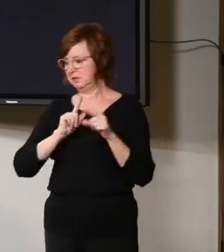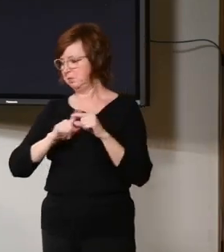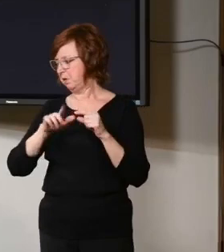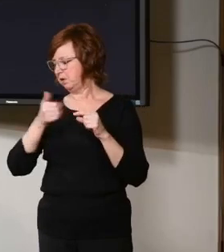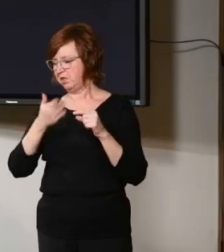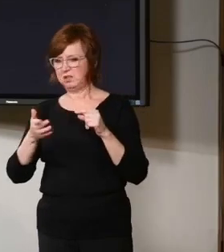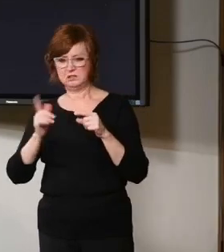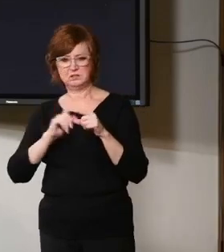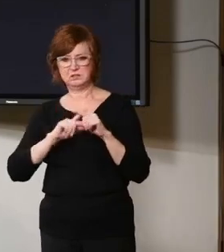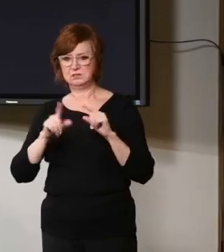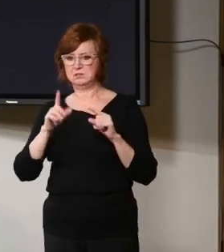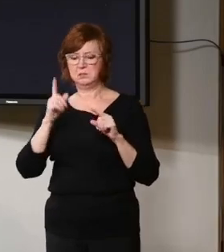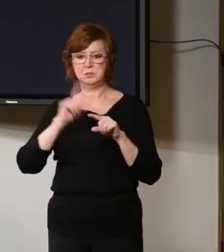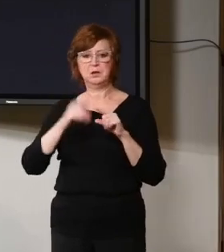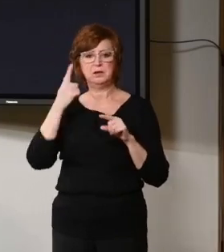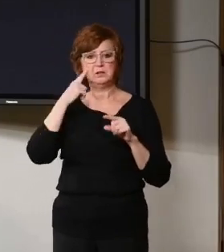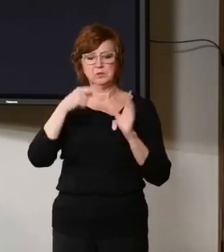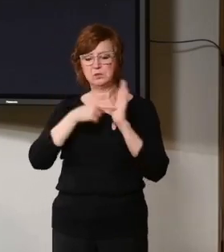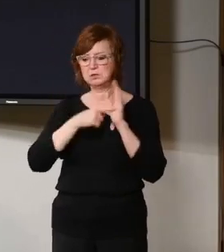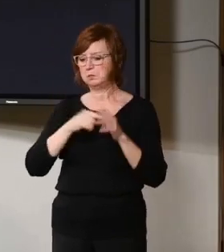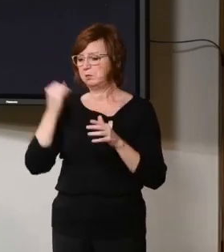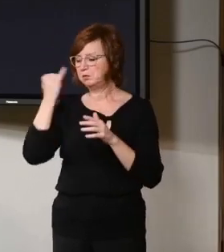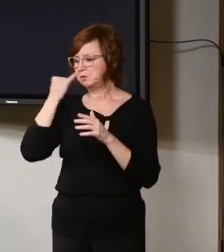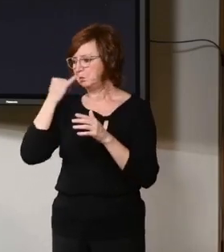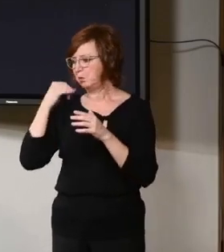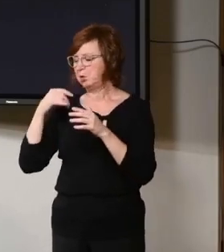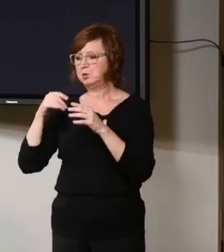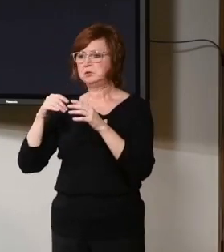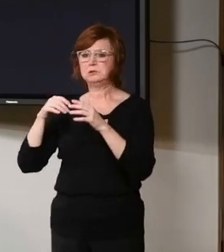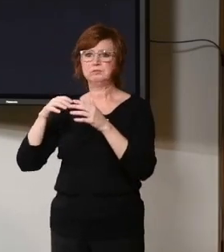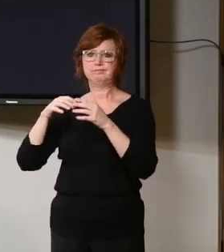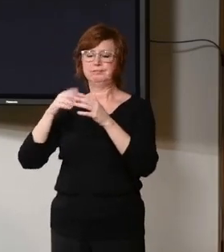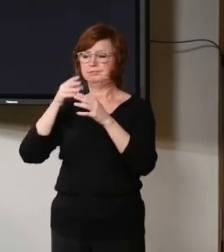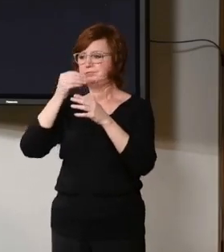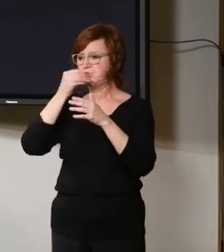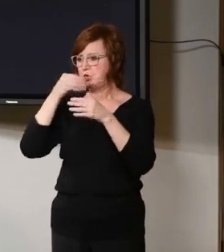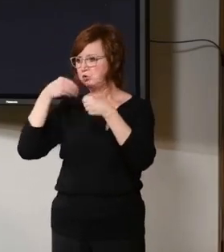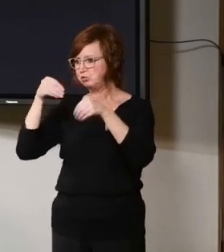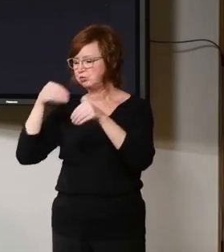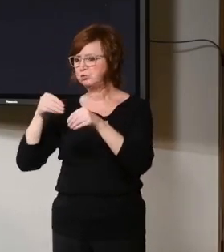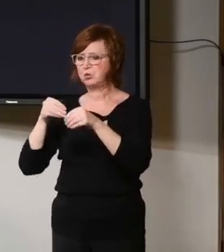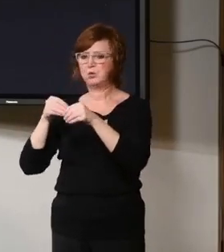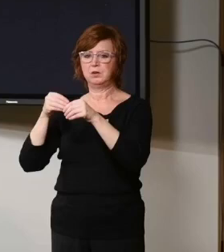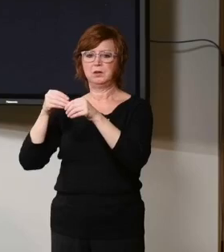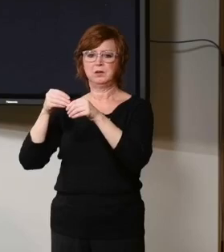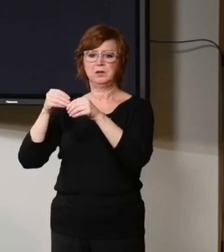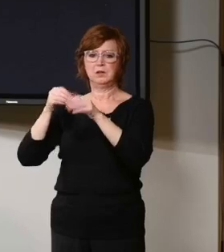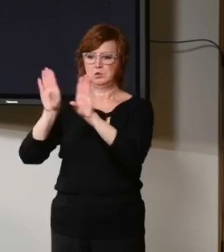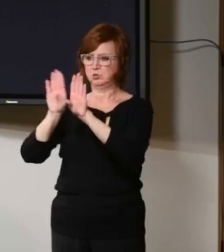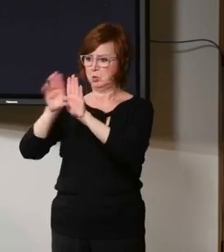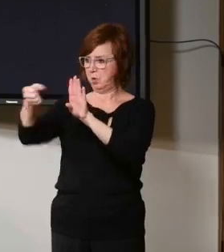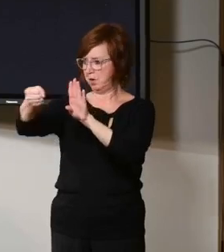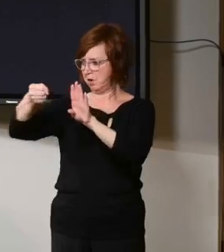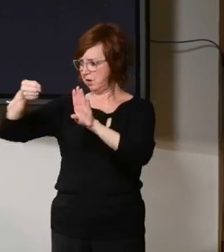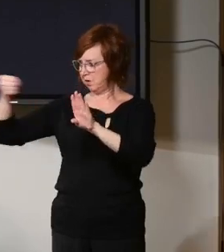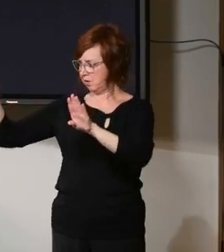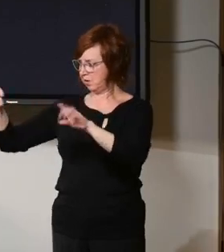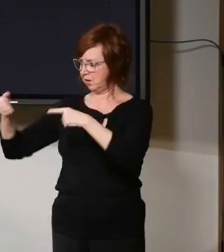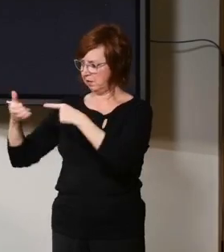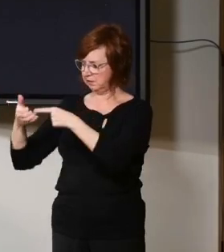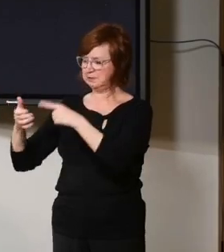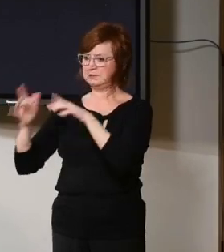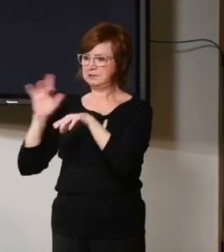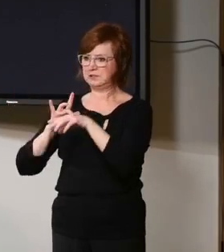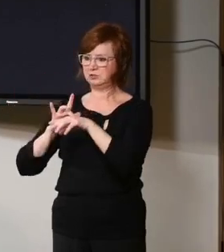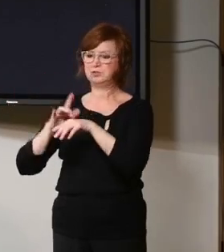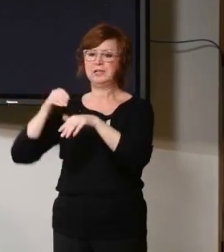you open a door that's like in a grocery store or other settings or our apartment block, you open the door, you come in, you